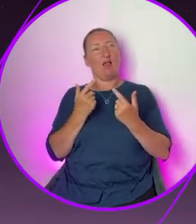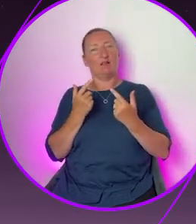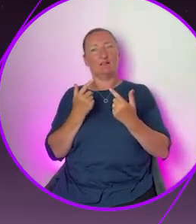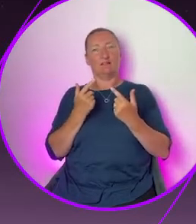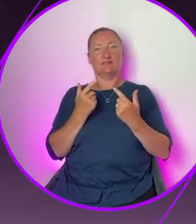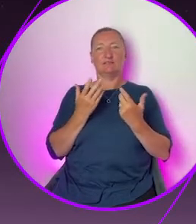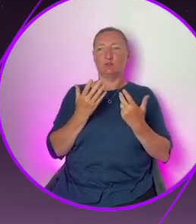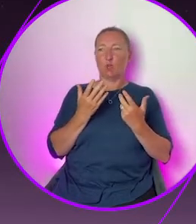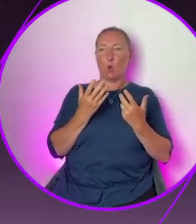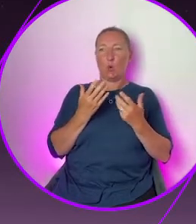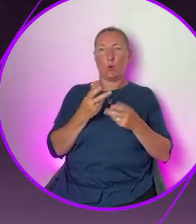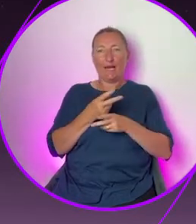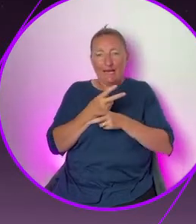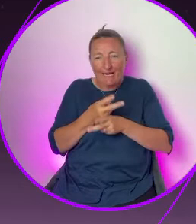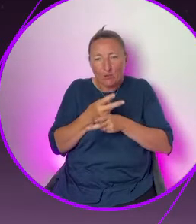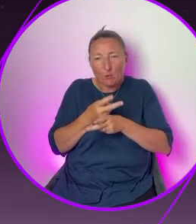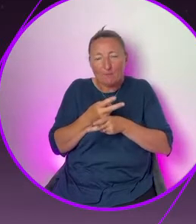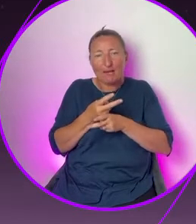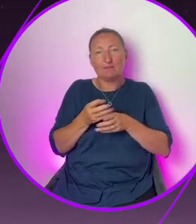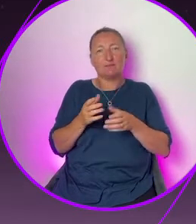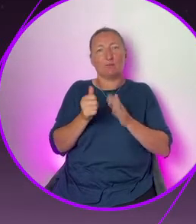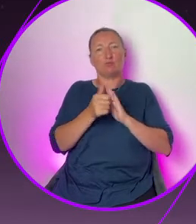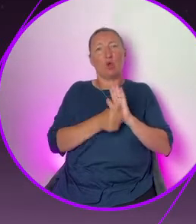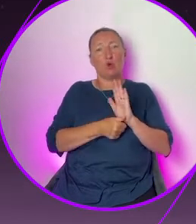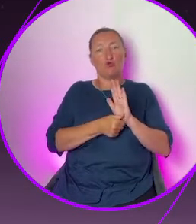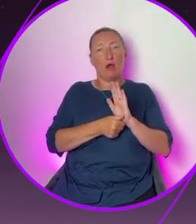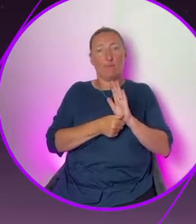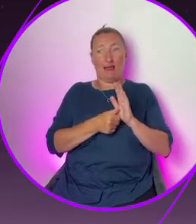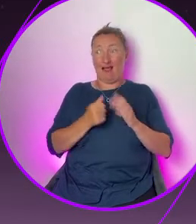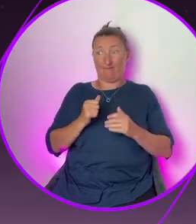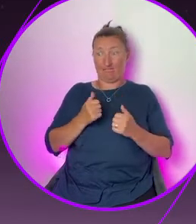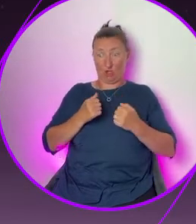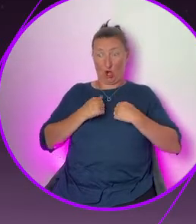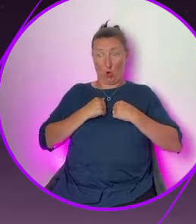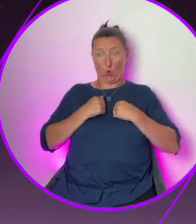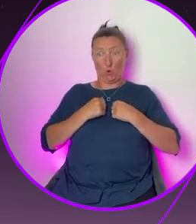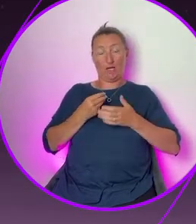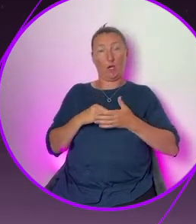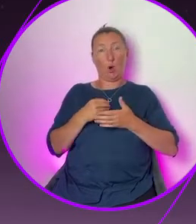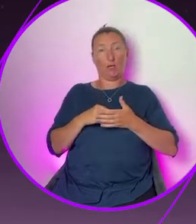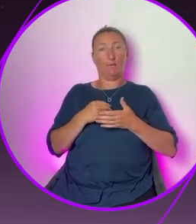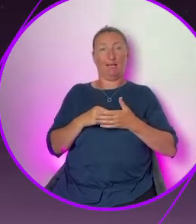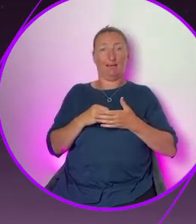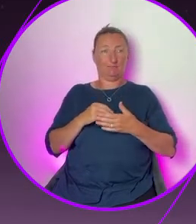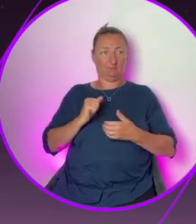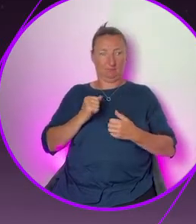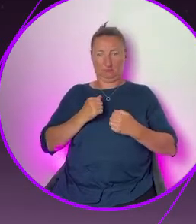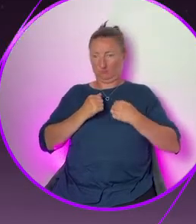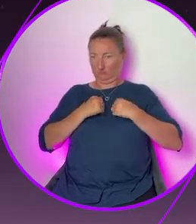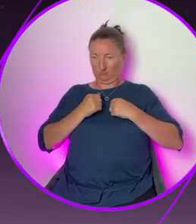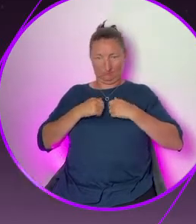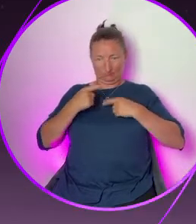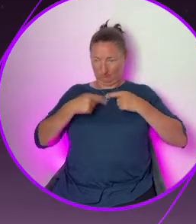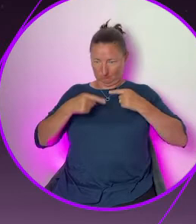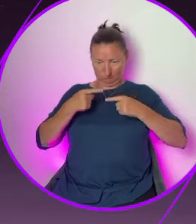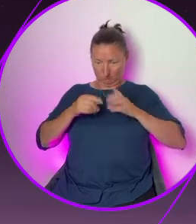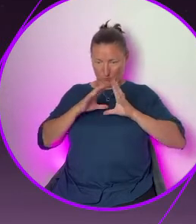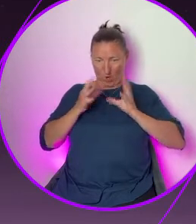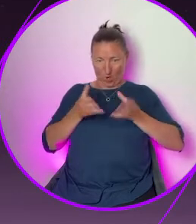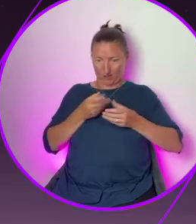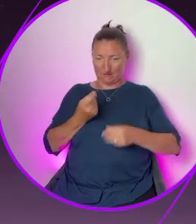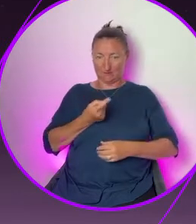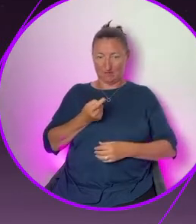incubator programs, and is a nascent economy in its own right, particularly all over the place, but it's particularly in the